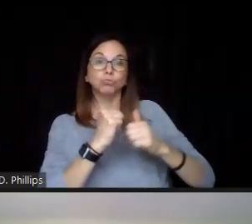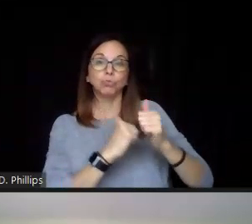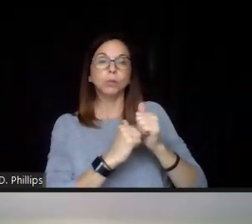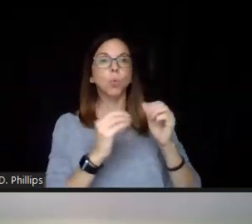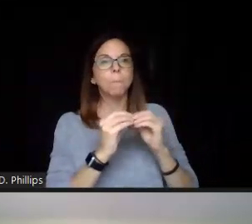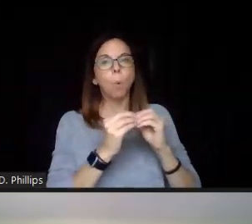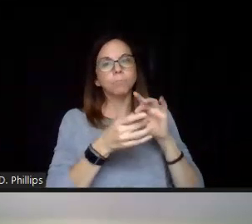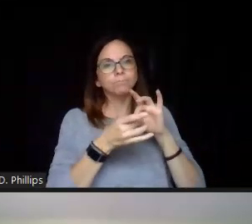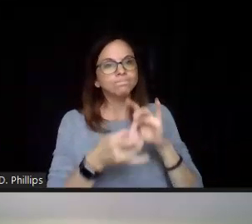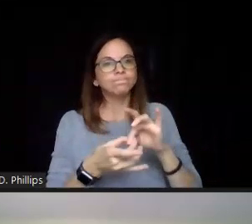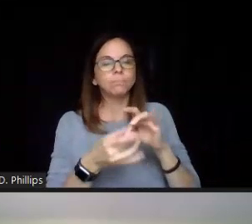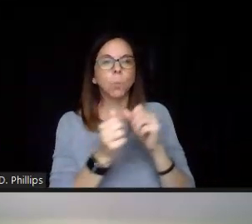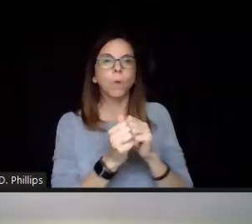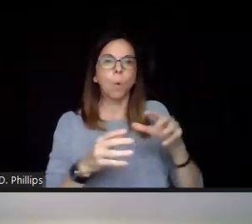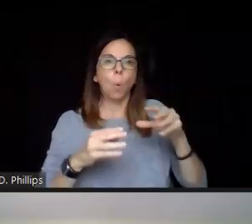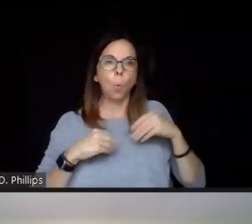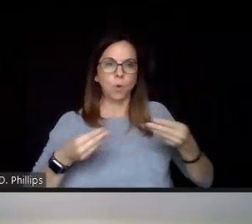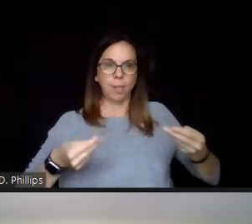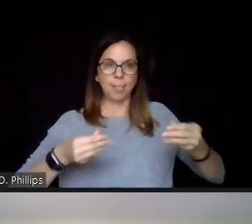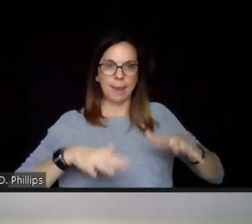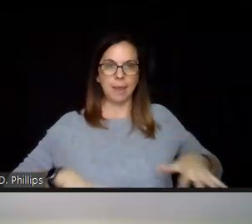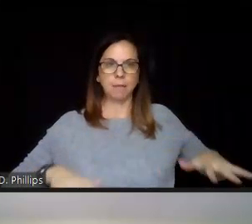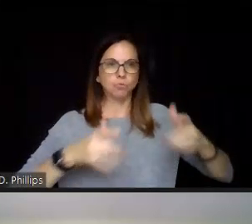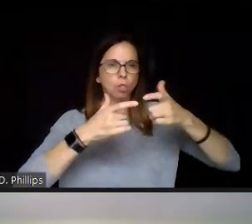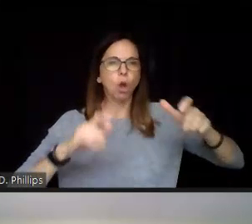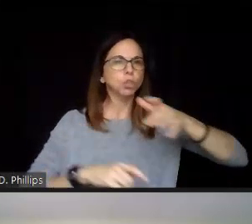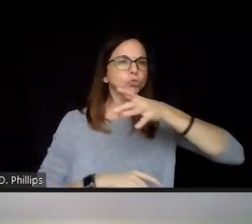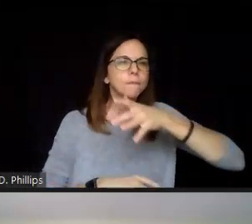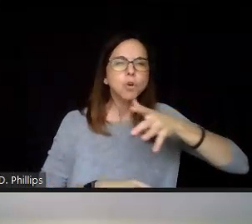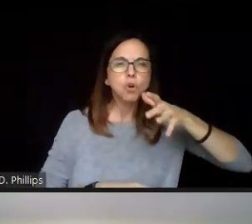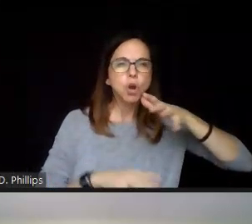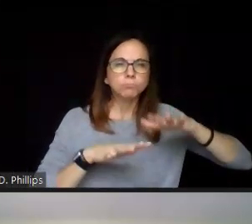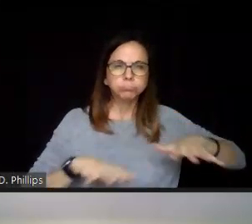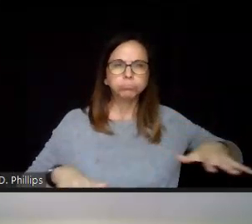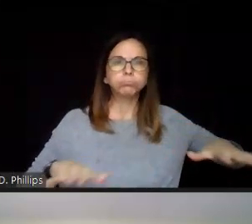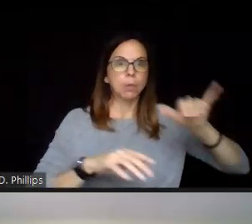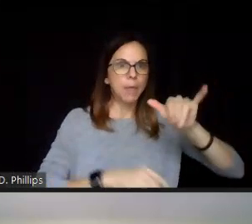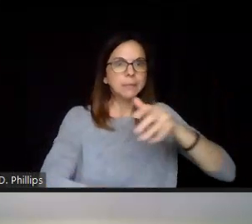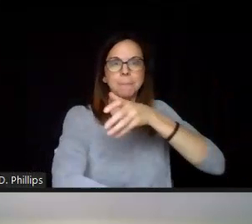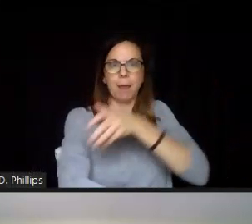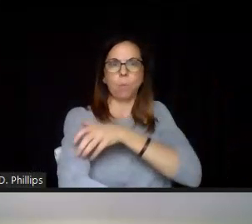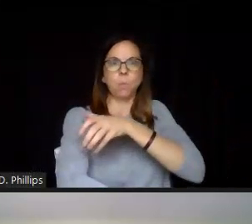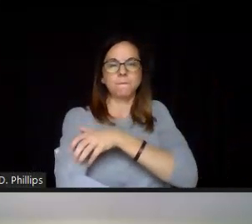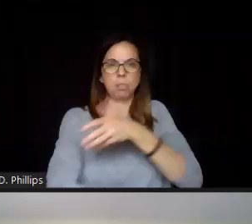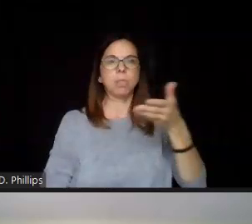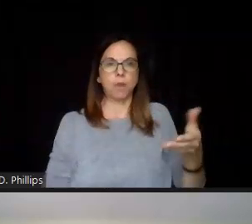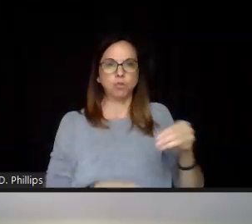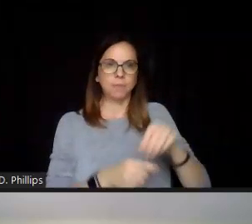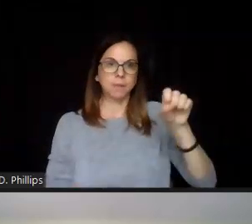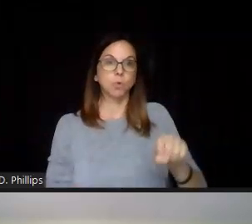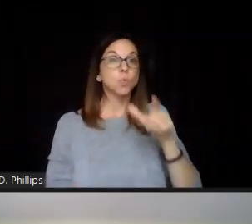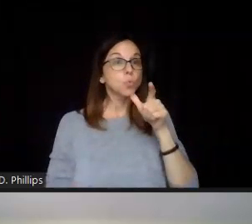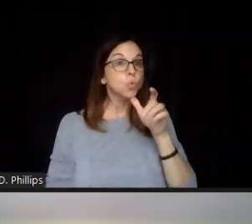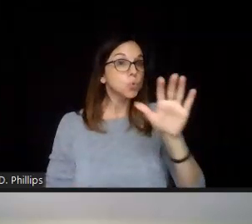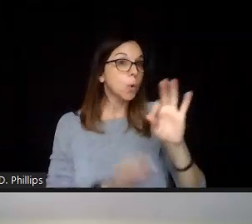the ownership of land. Large farms, agriculture, that's where the power is in the South. And so who your